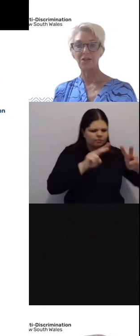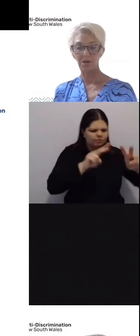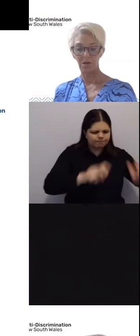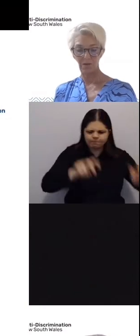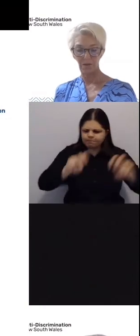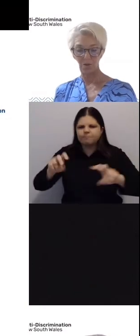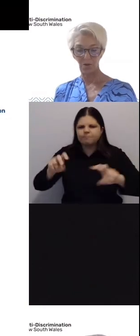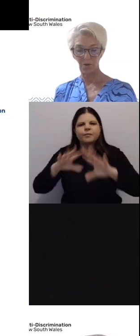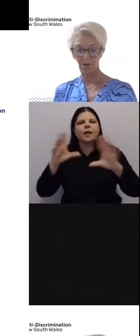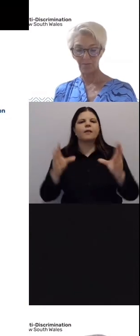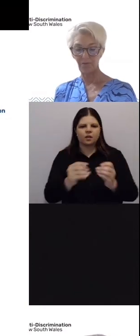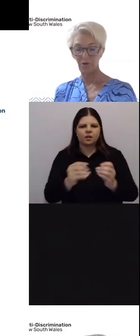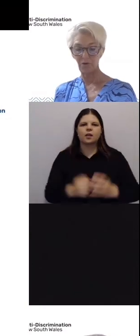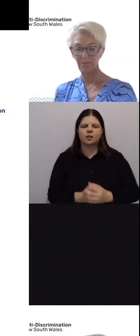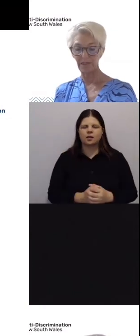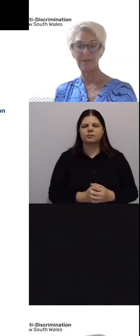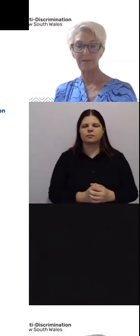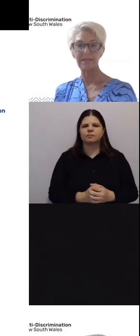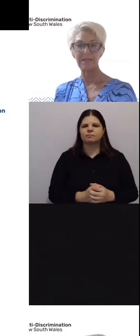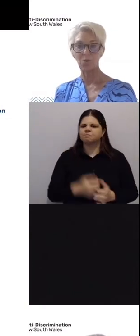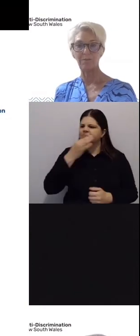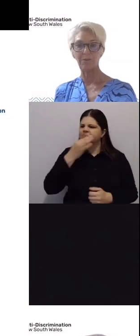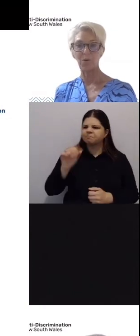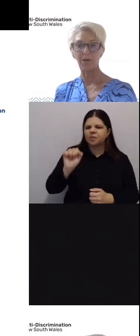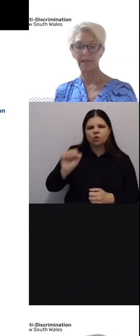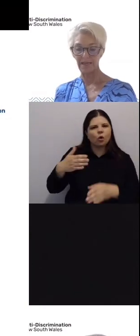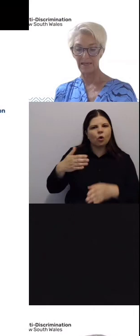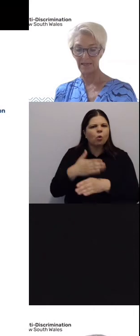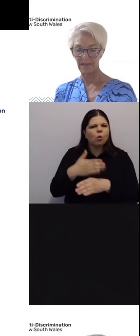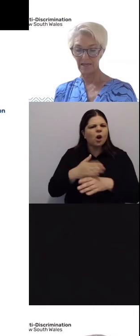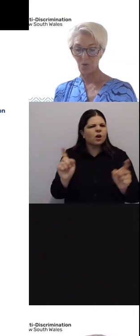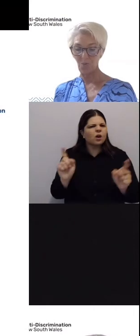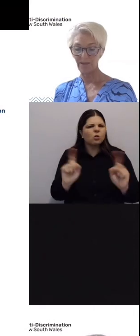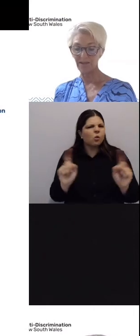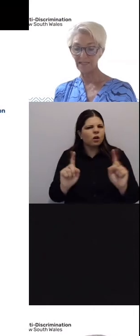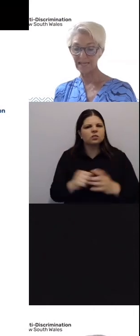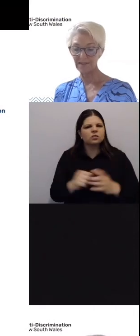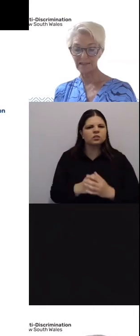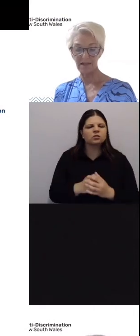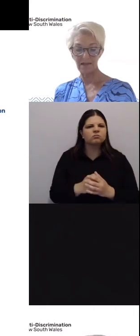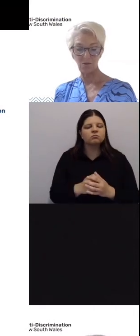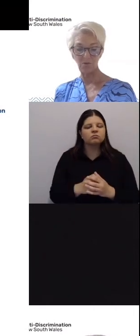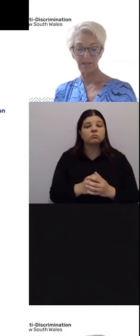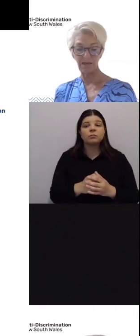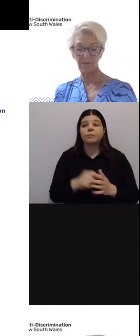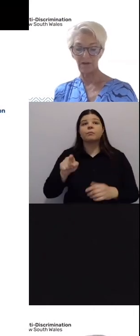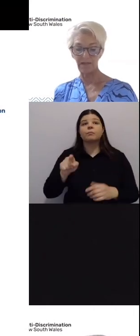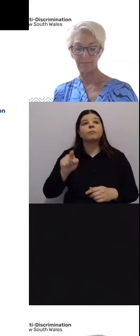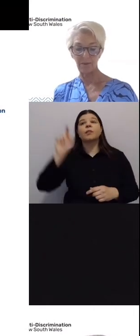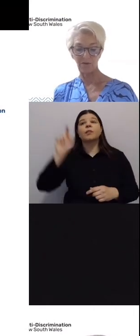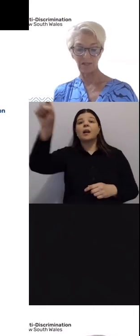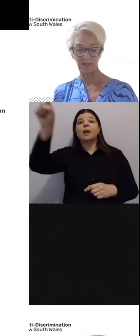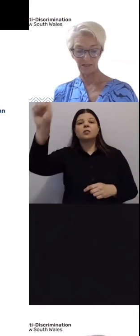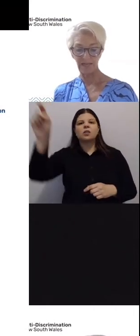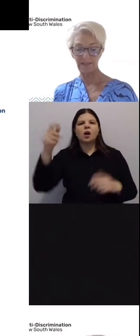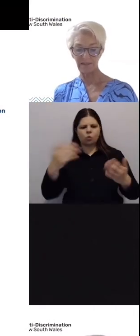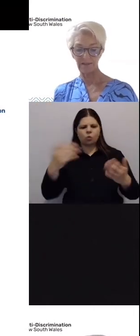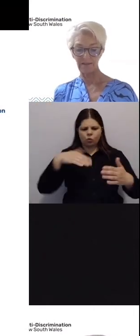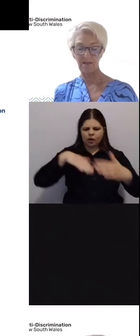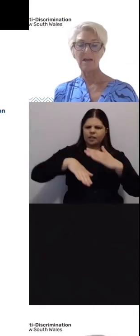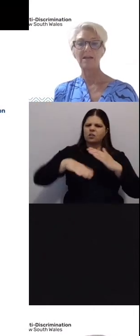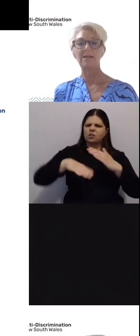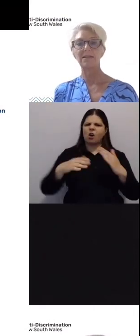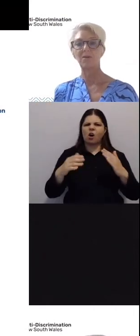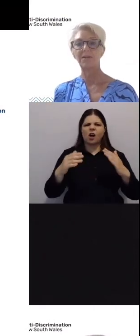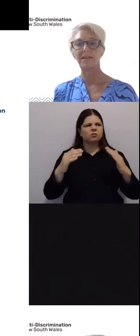the nature of the work performed by the business or employee, whether it is outside or in a confined